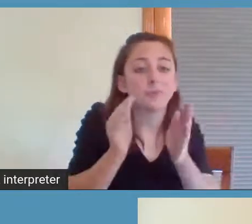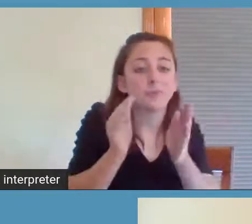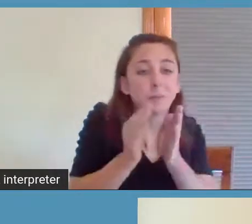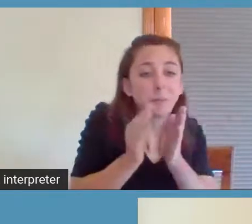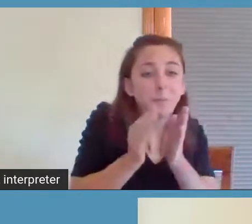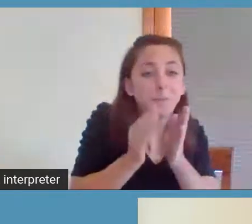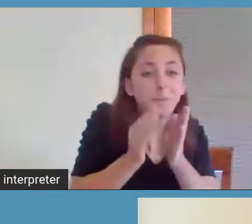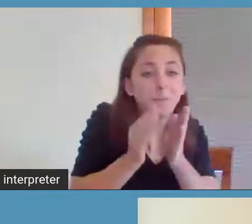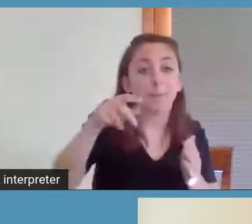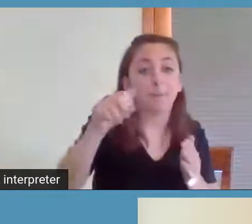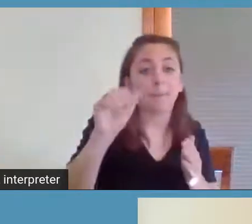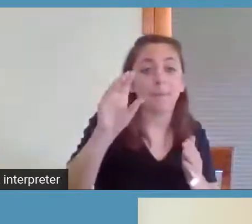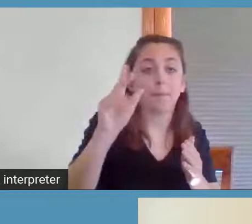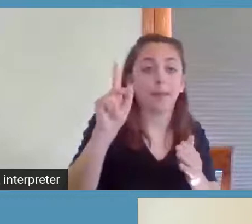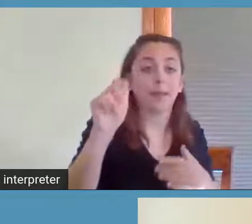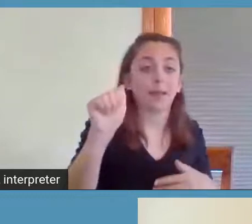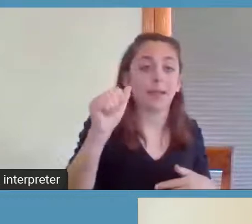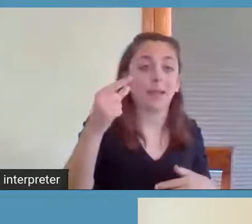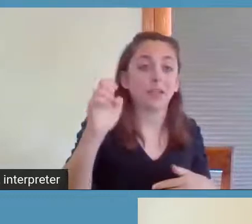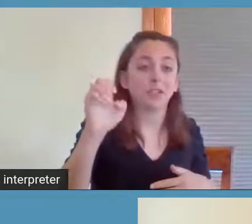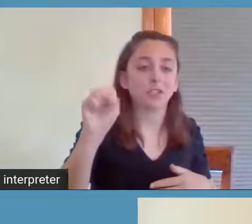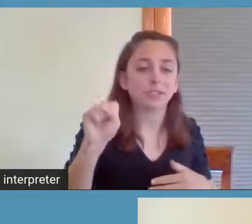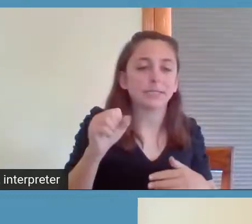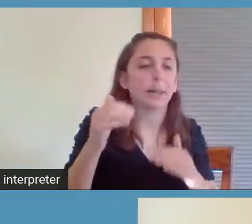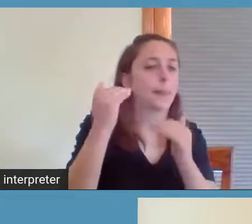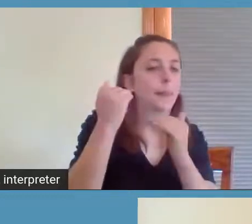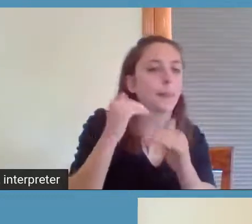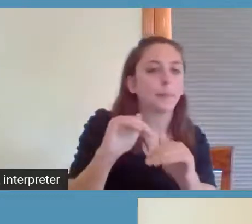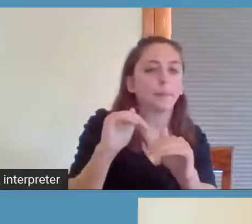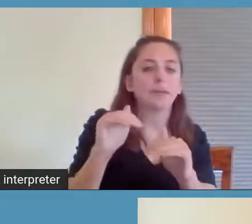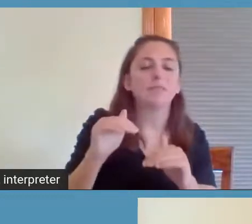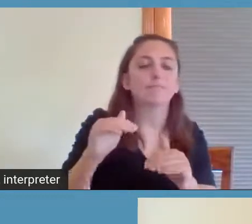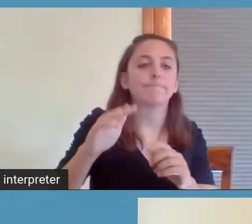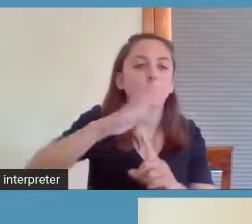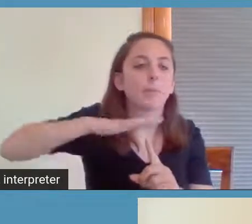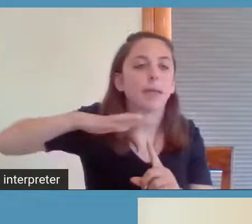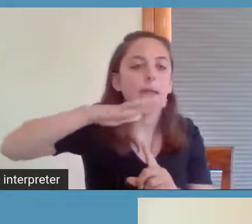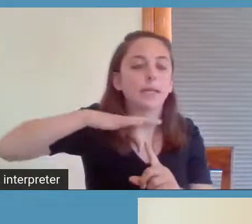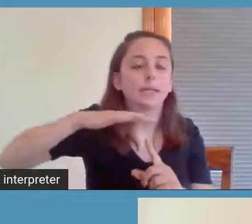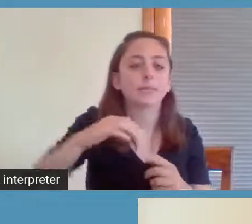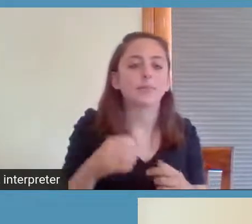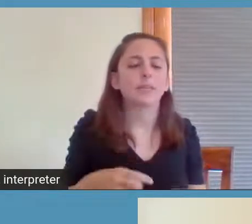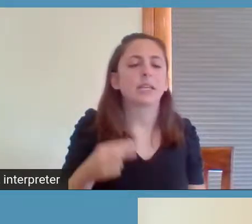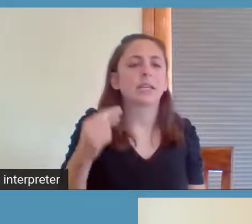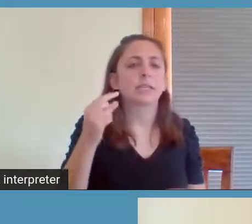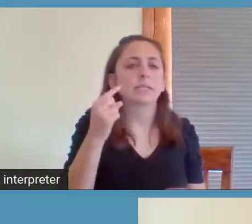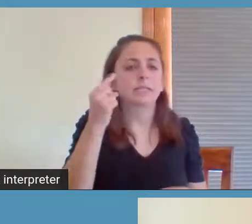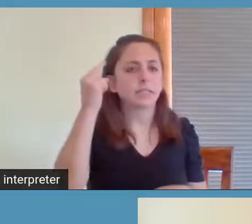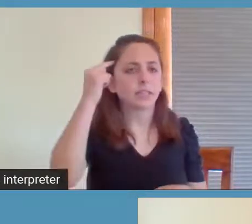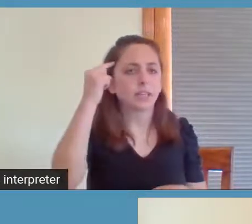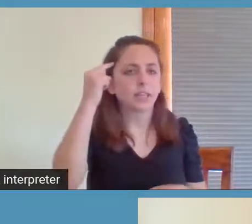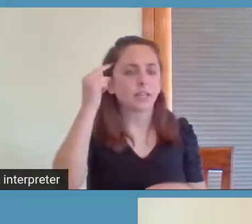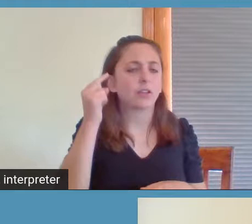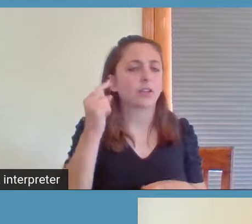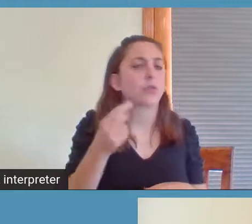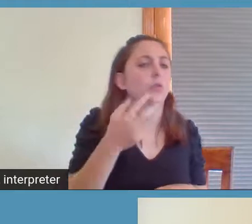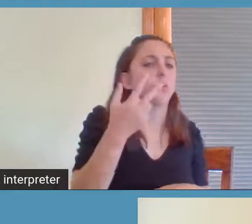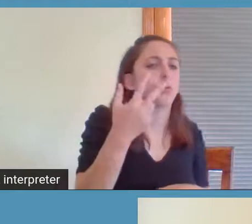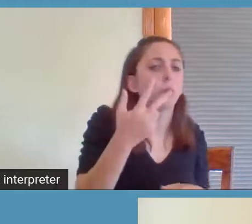just won't have as much space. Sure. In this case, this was, I think, three main